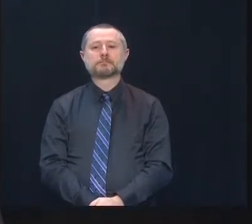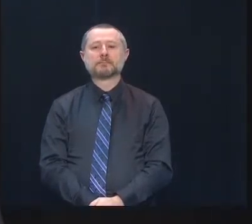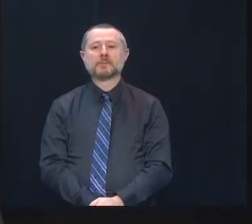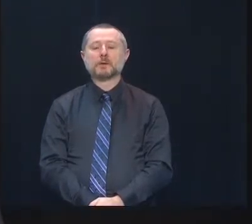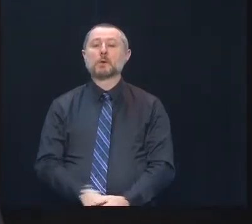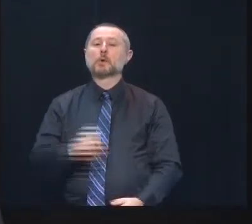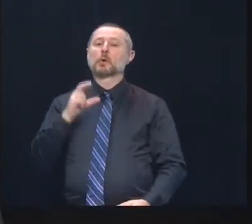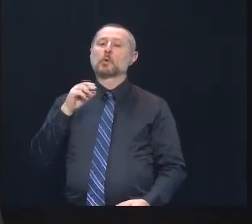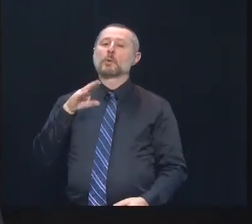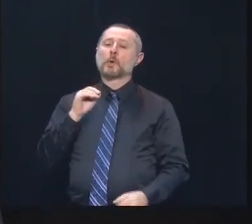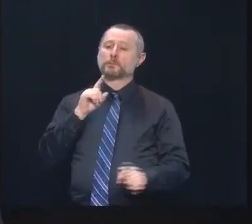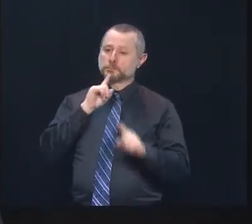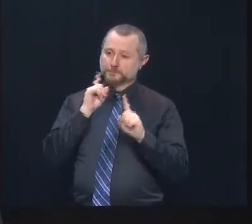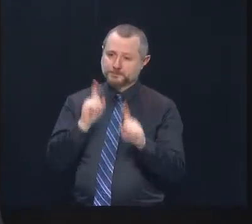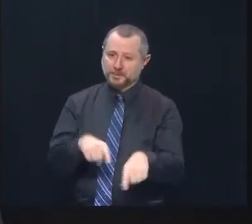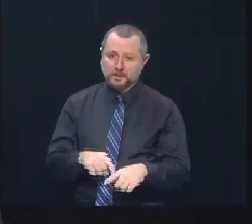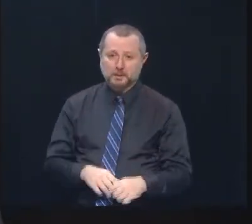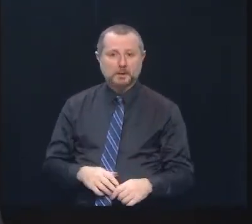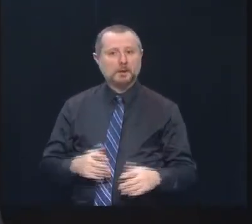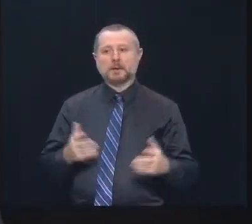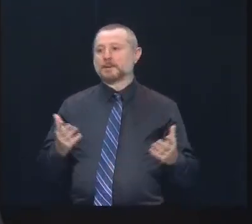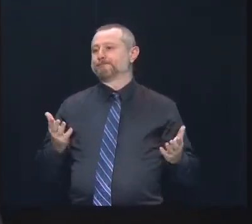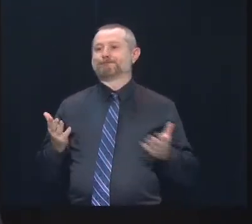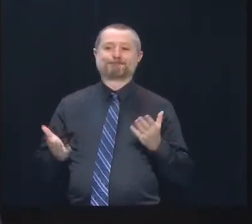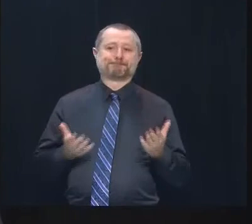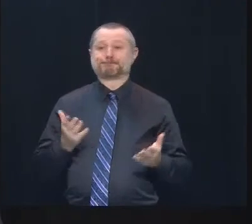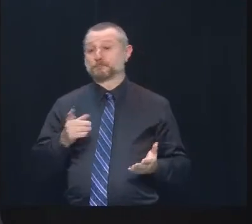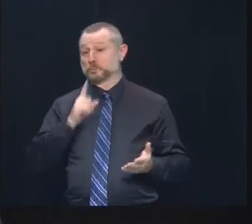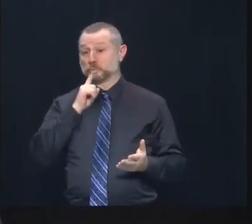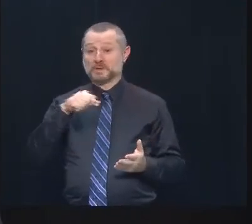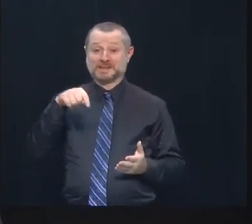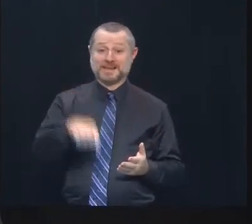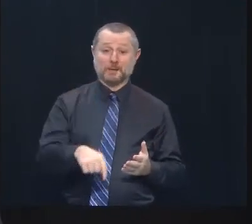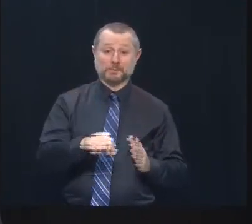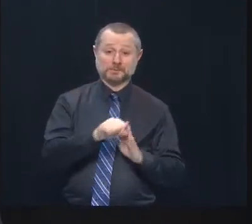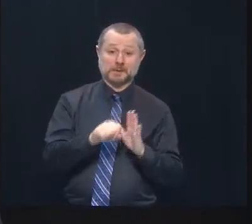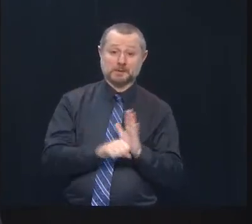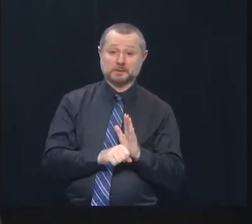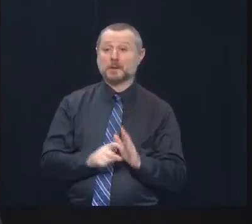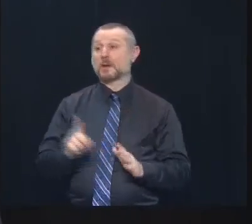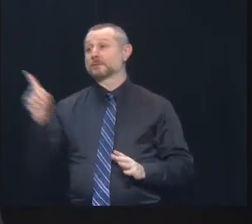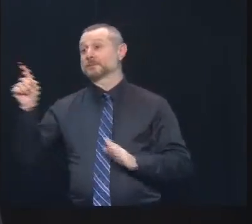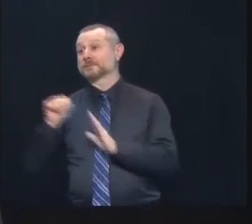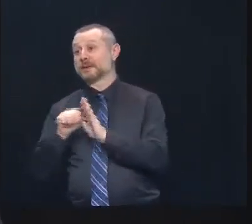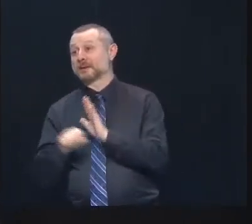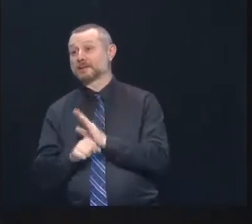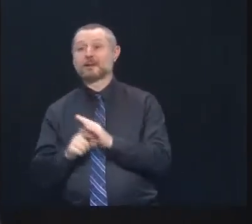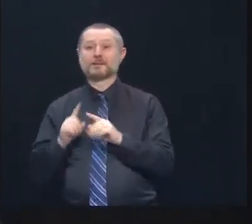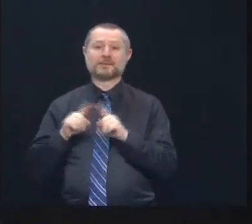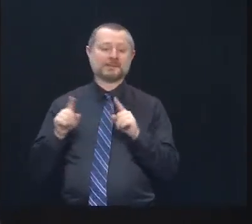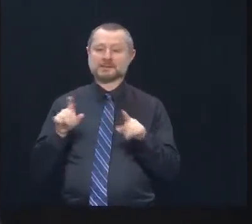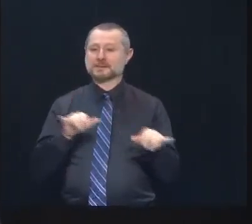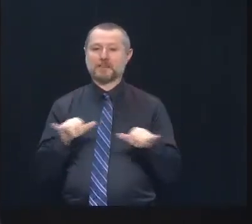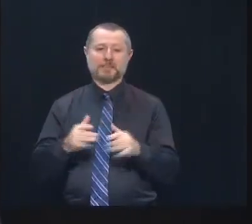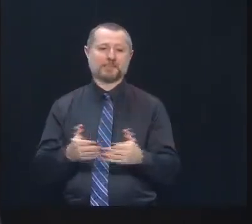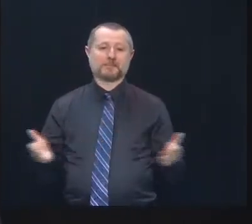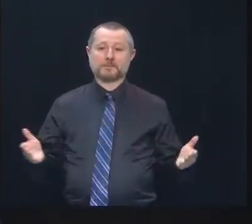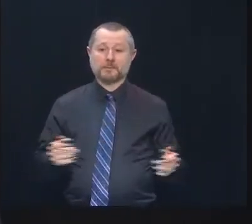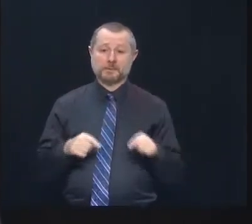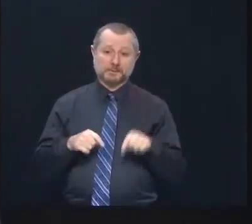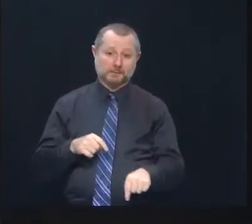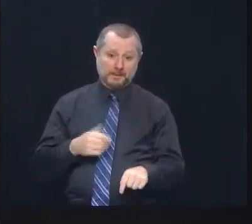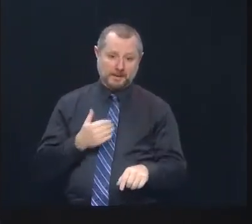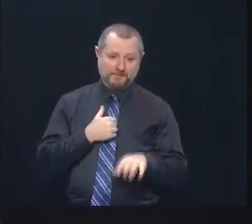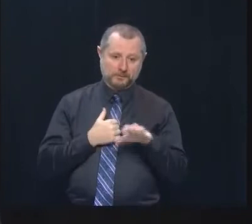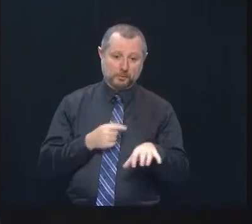It's just as easy downstate. There's no difference. Downstate you also have across the street because